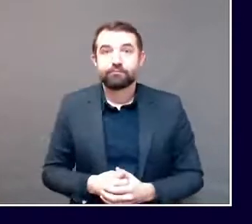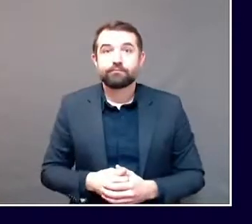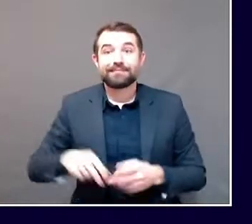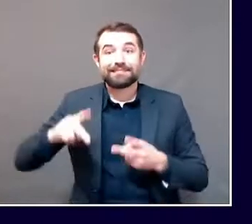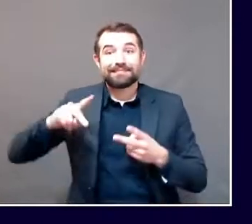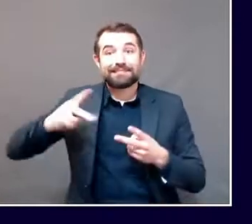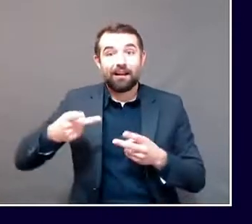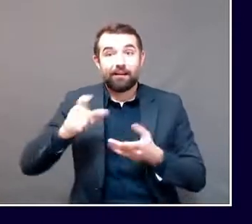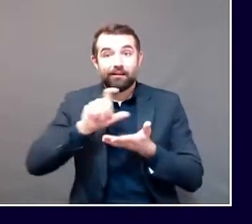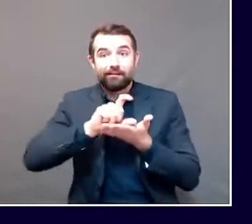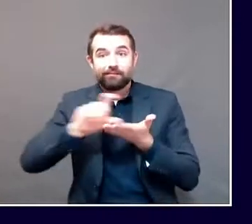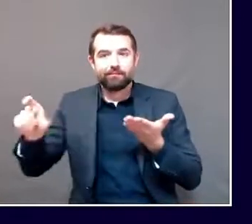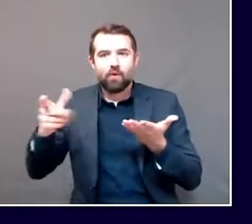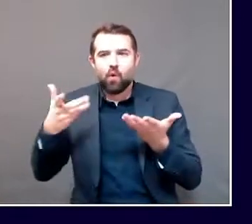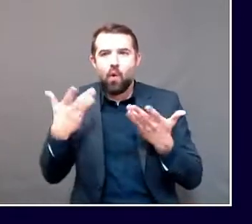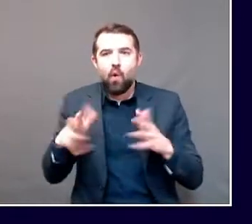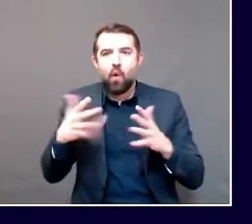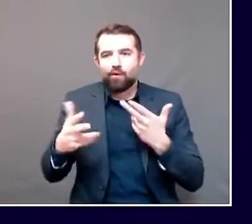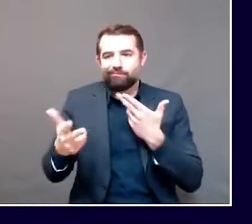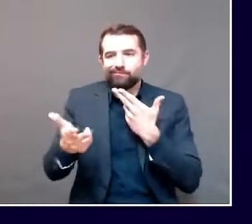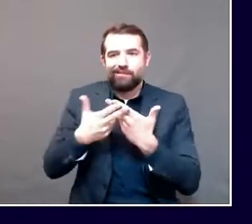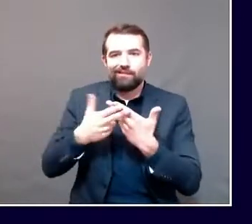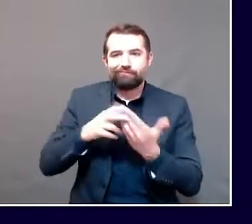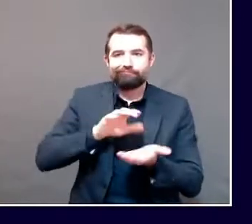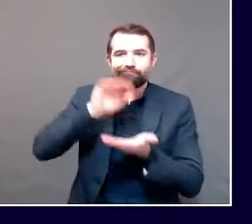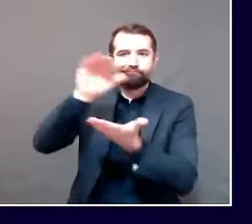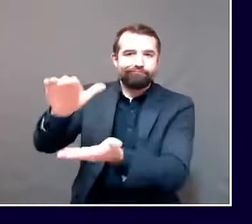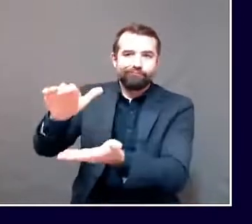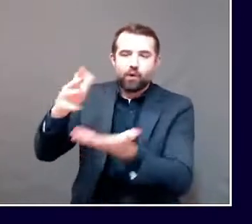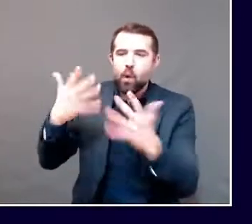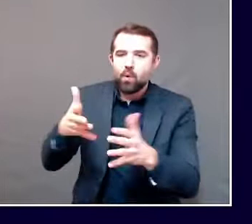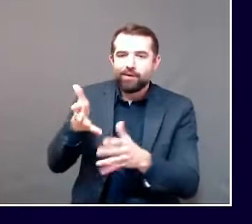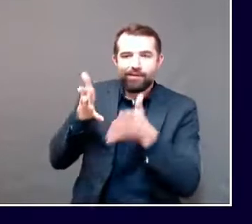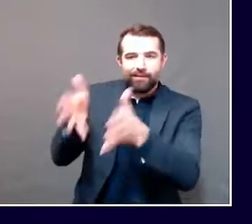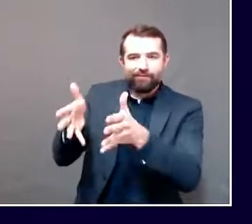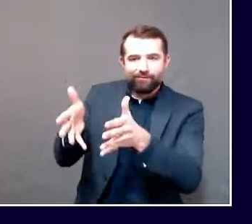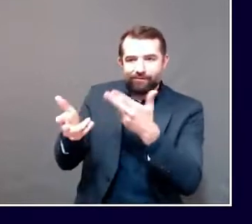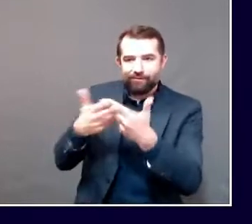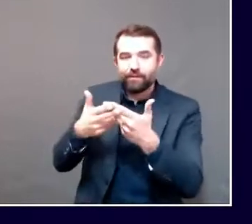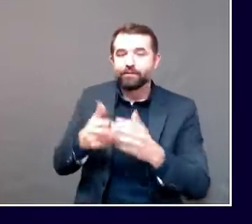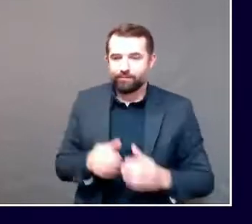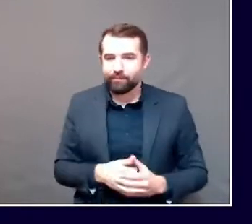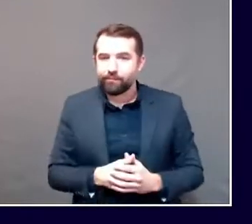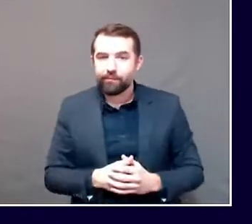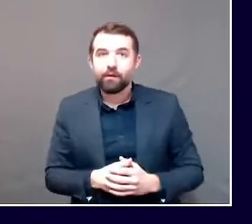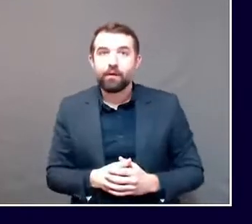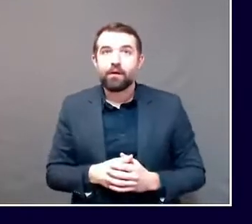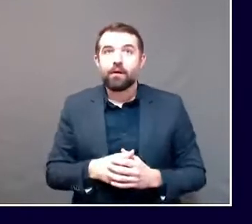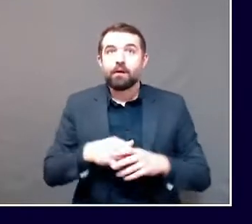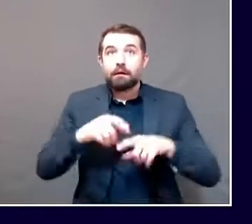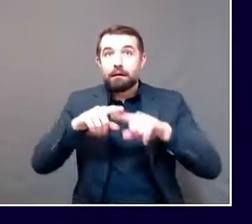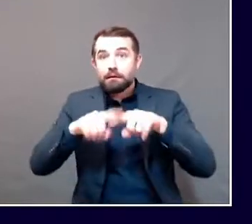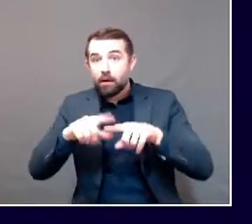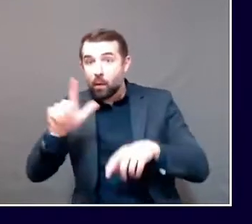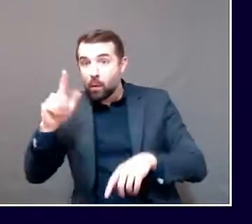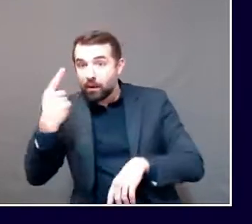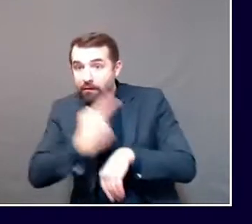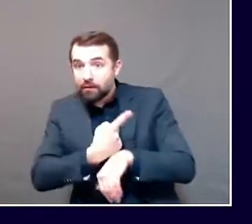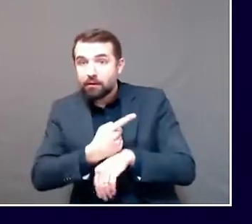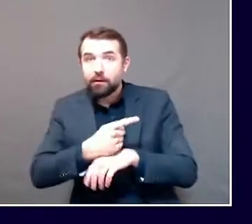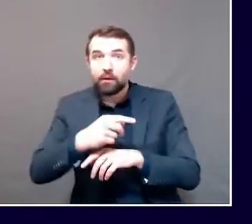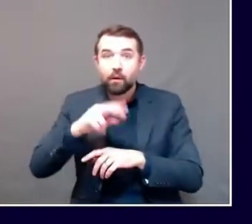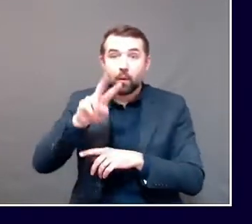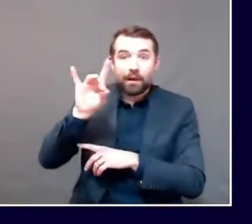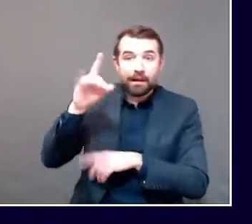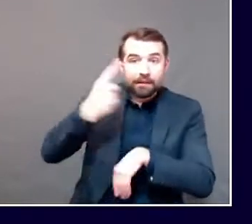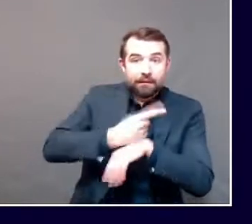in reserve. And so when the time comes, 21 days or 28 days, for those doses to be re-administered